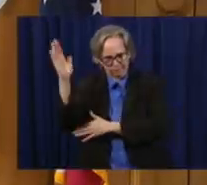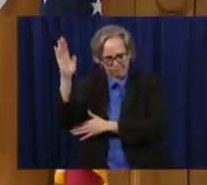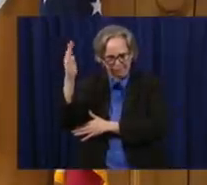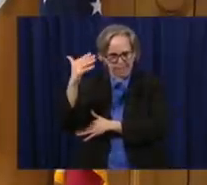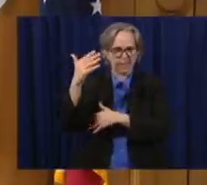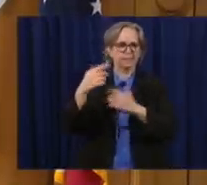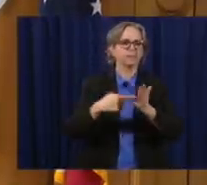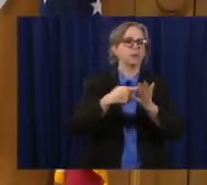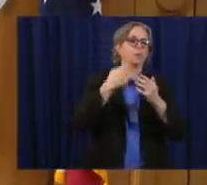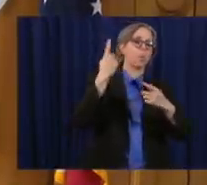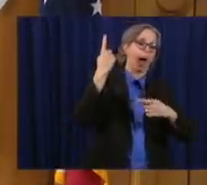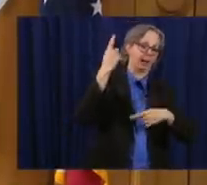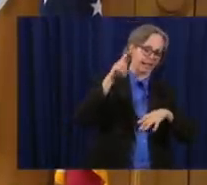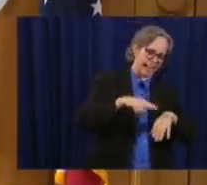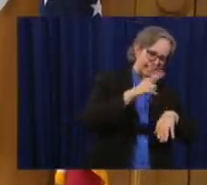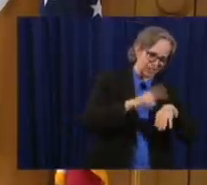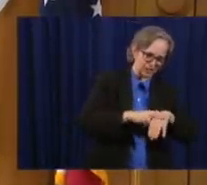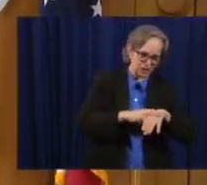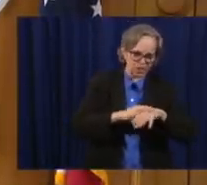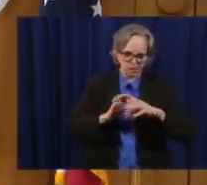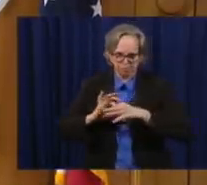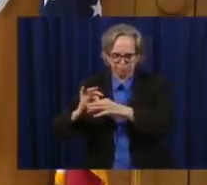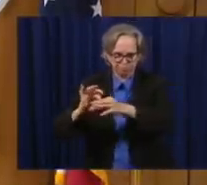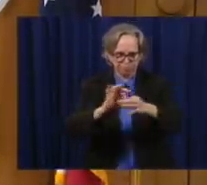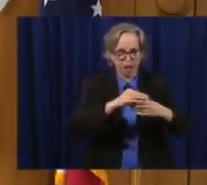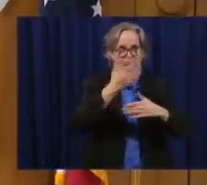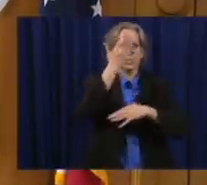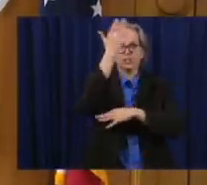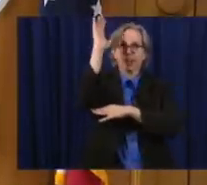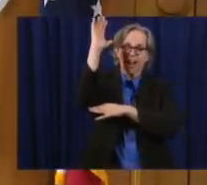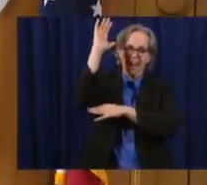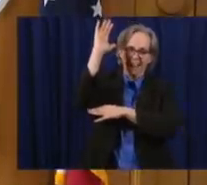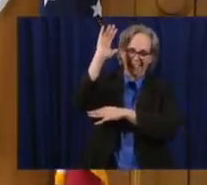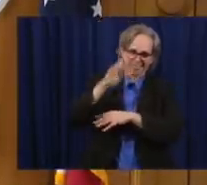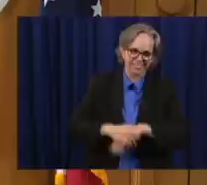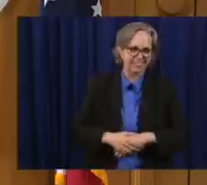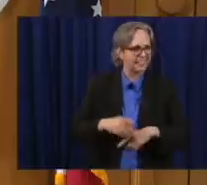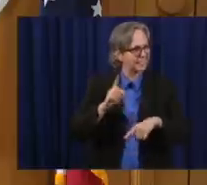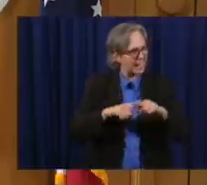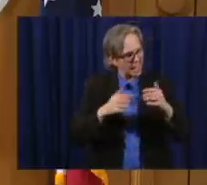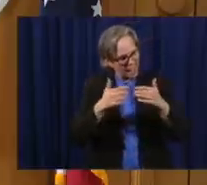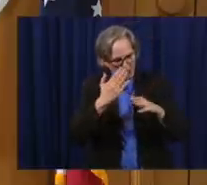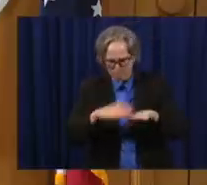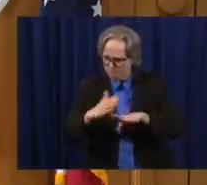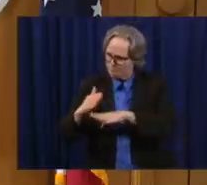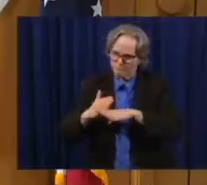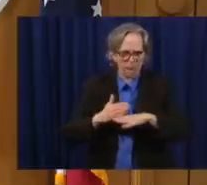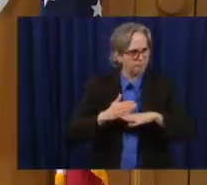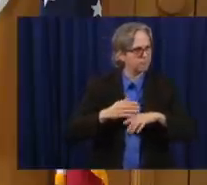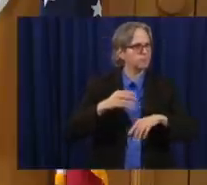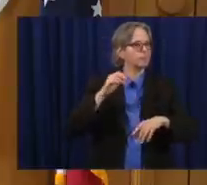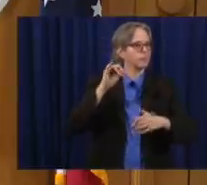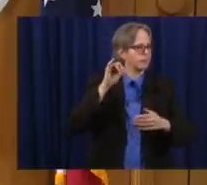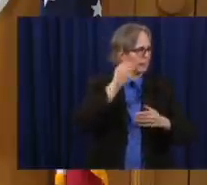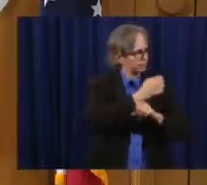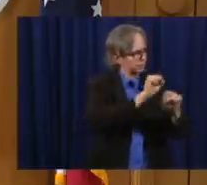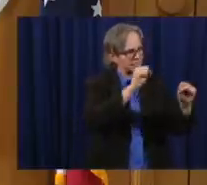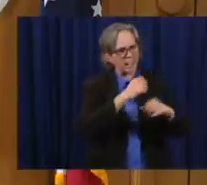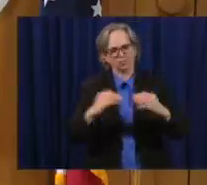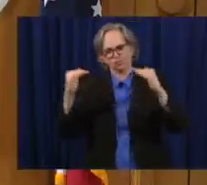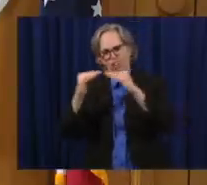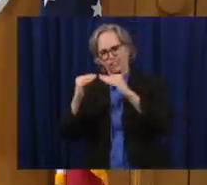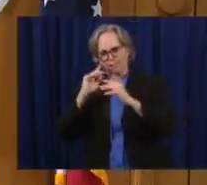it stands, one nation, under God, indivisible, with liberty and justice for